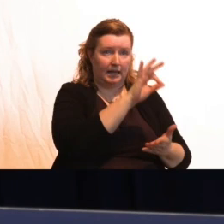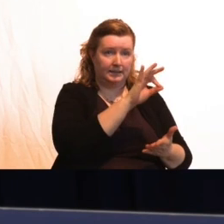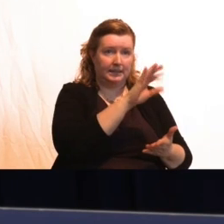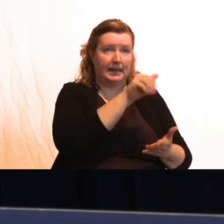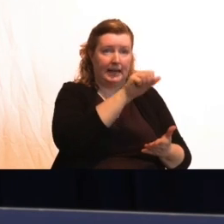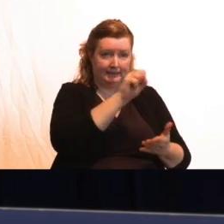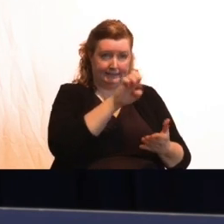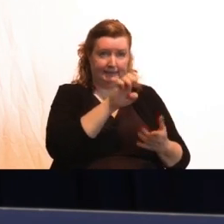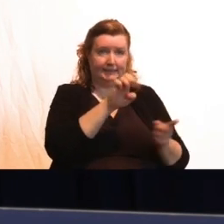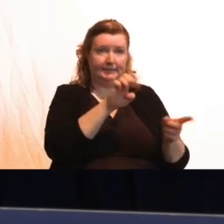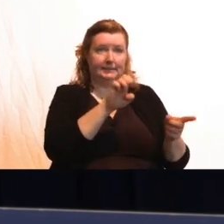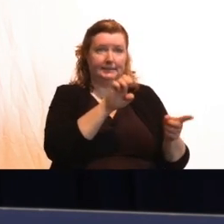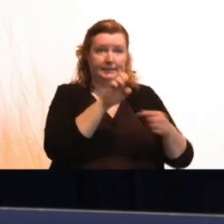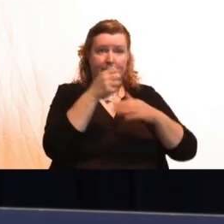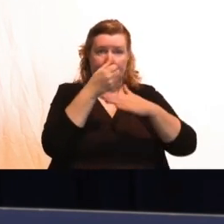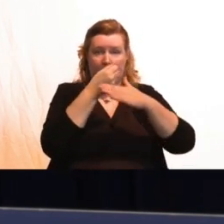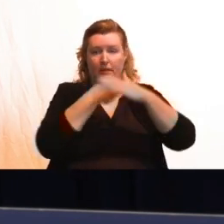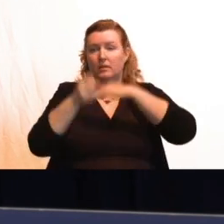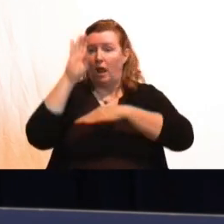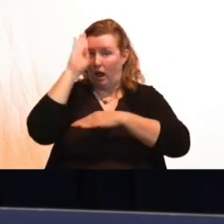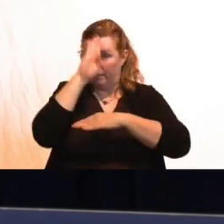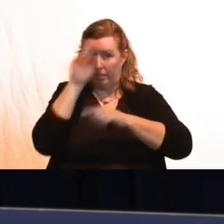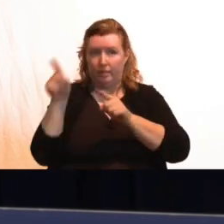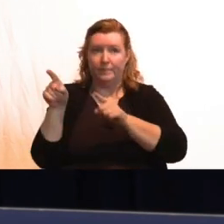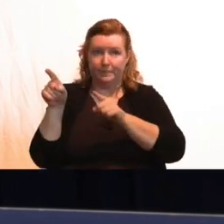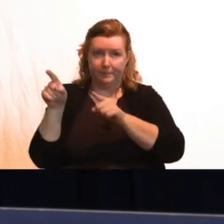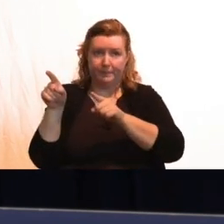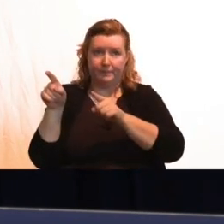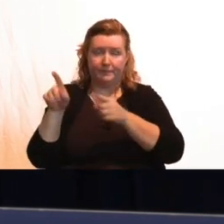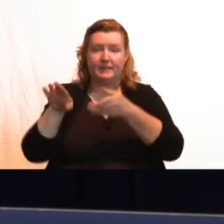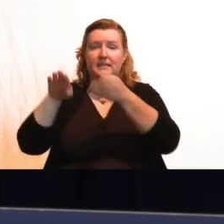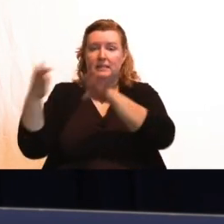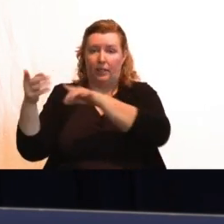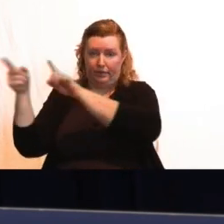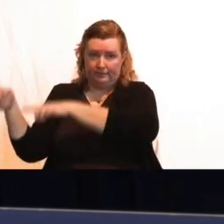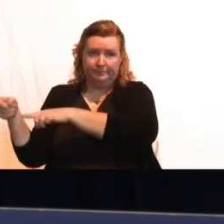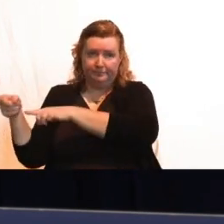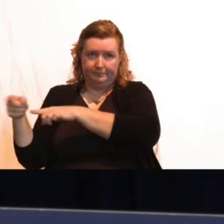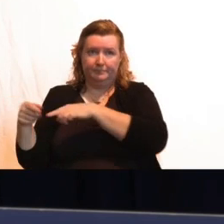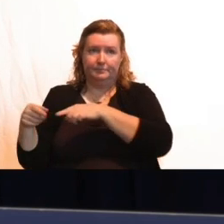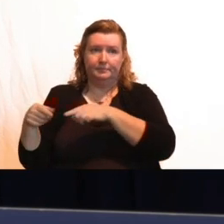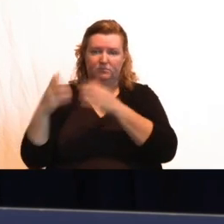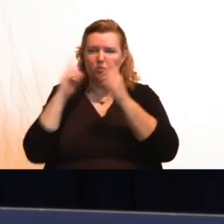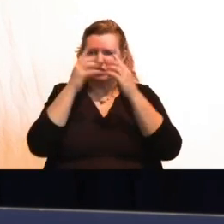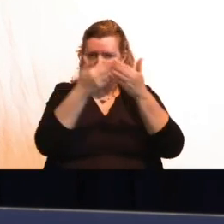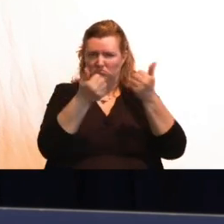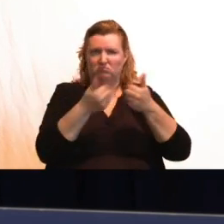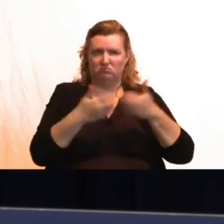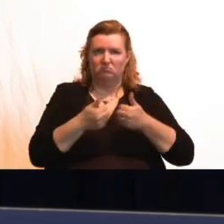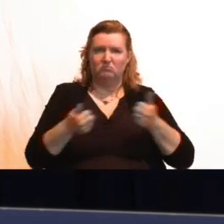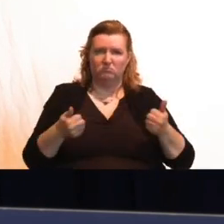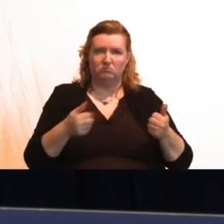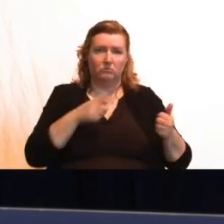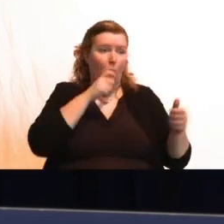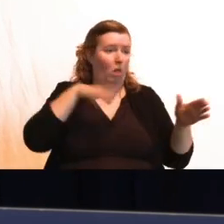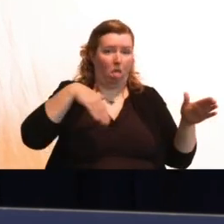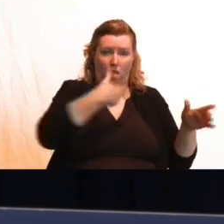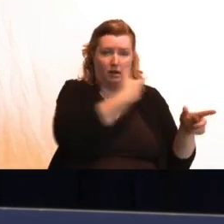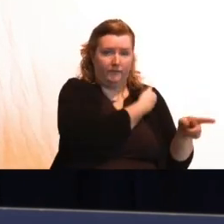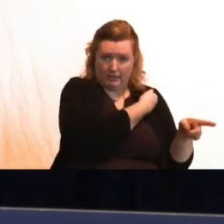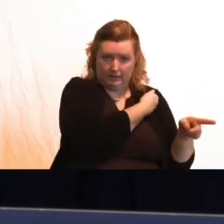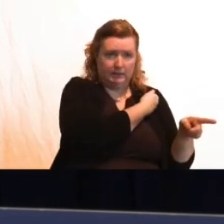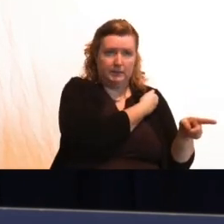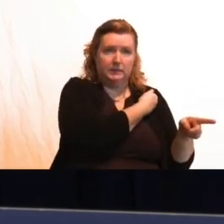their primary series, and those with a booster dose. The chart at the top of the new page